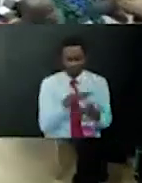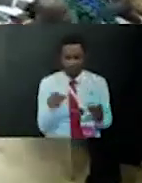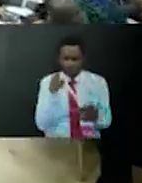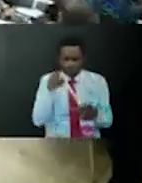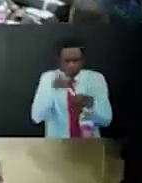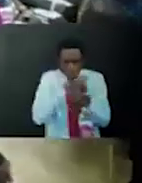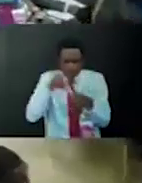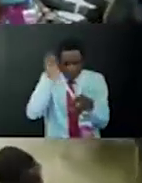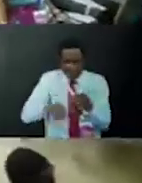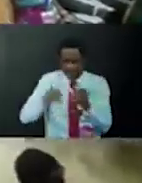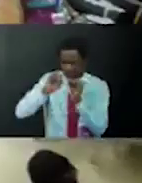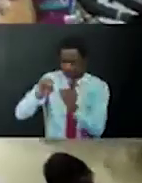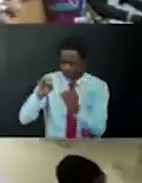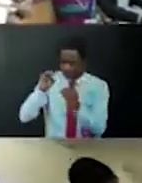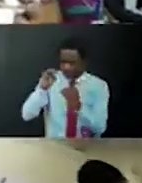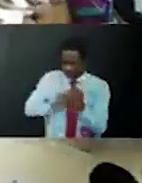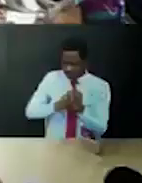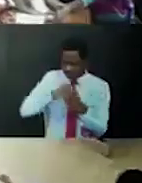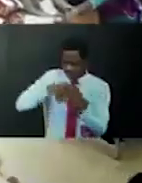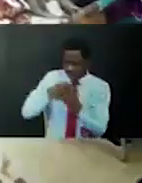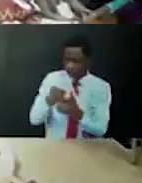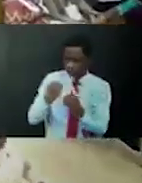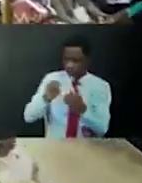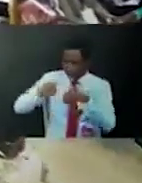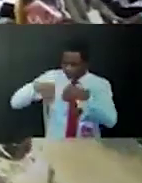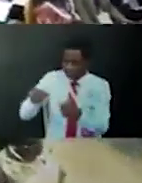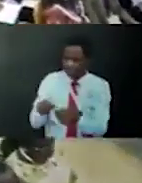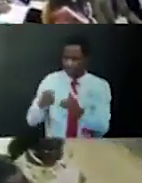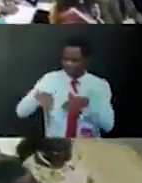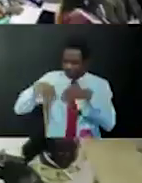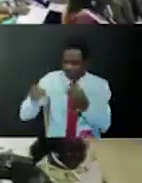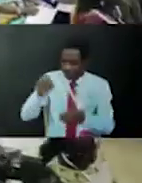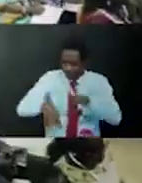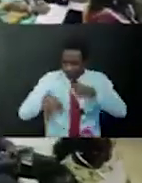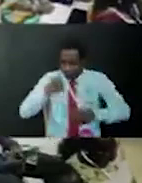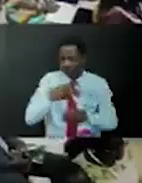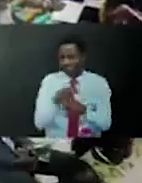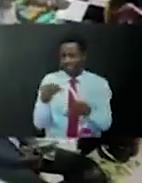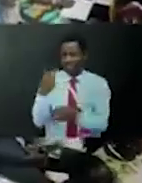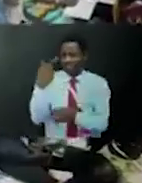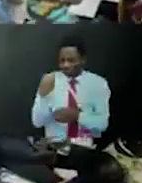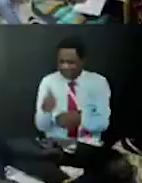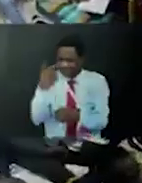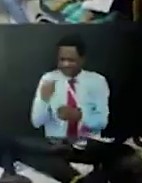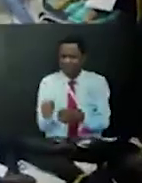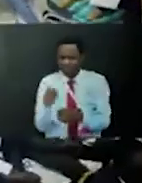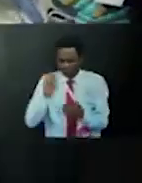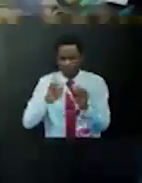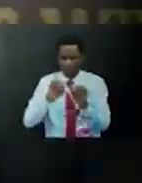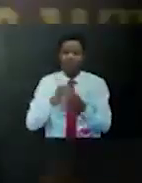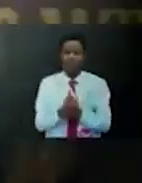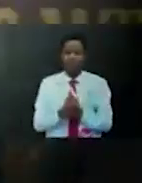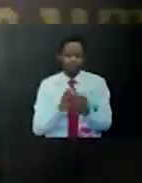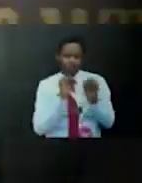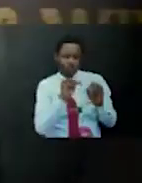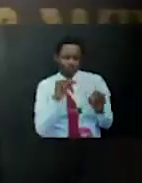and sacrificial giving. Area has. It's your duty. Teach the members as to how to take care of ministers. Teach